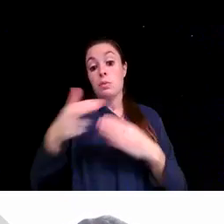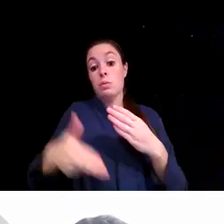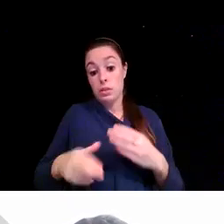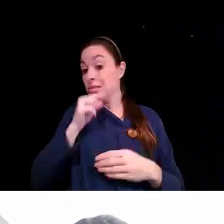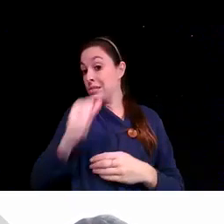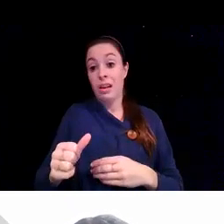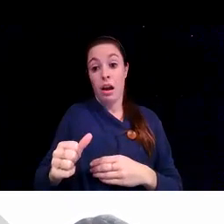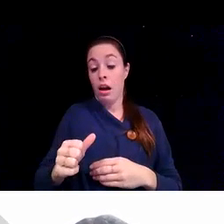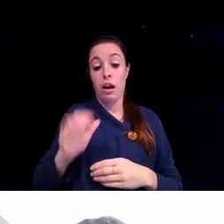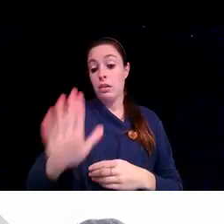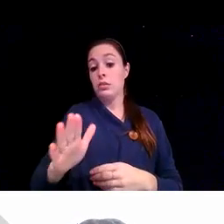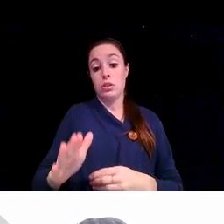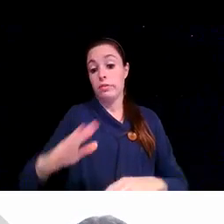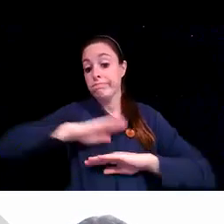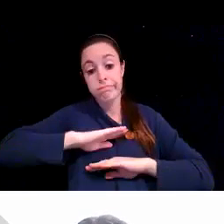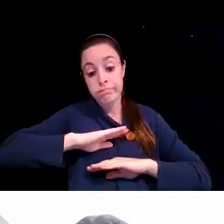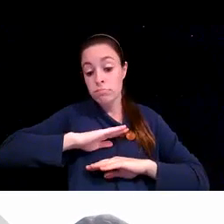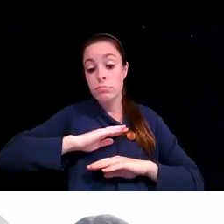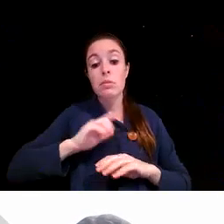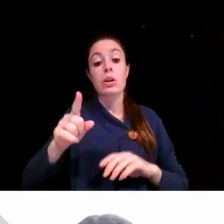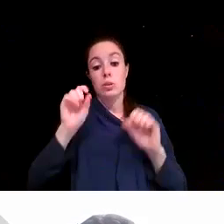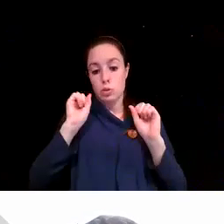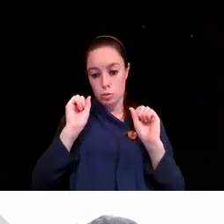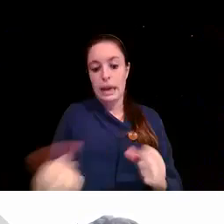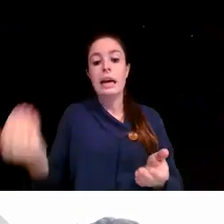the appeal decision at the Supreme Court.